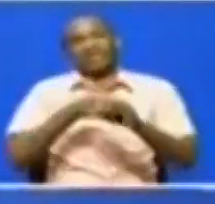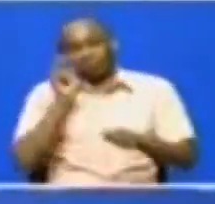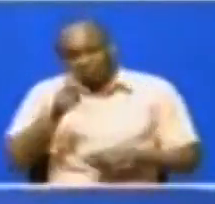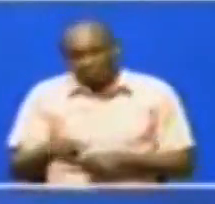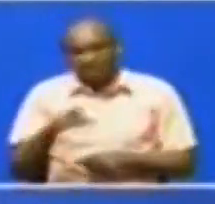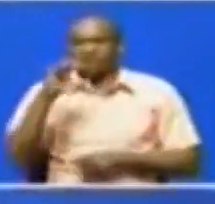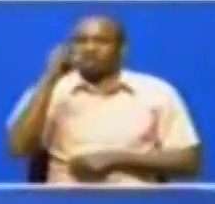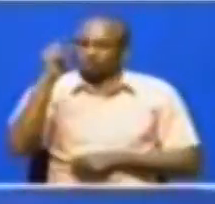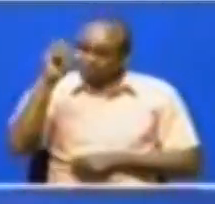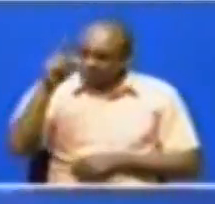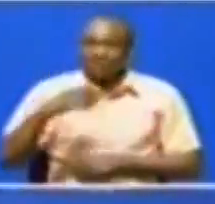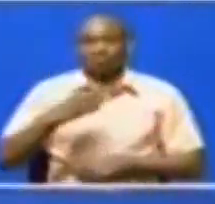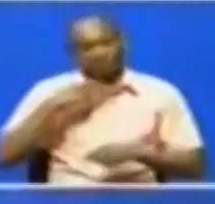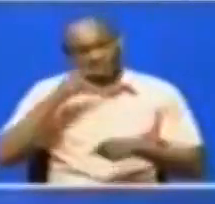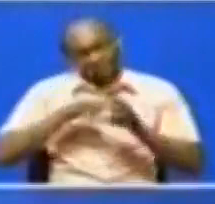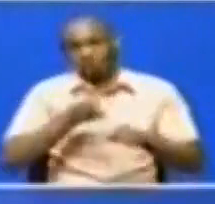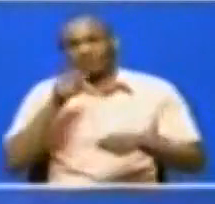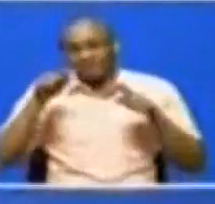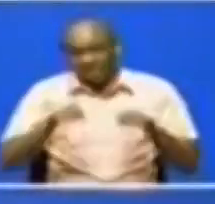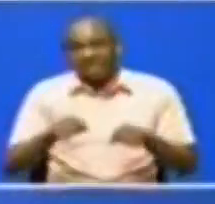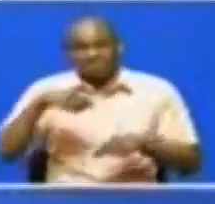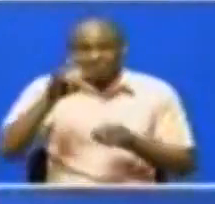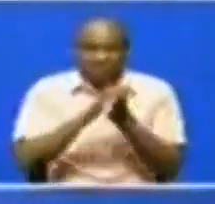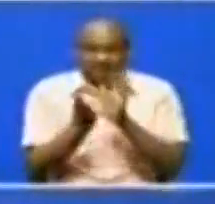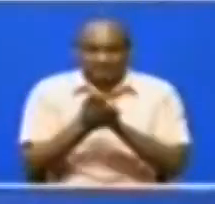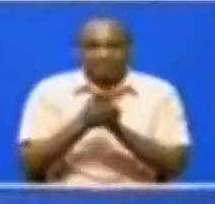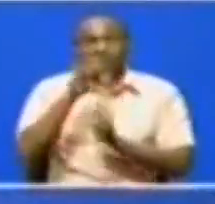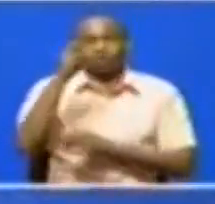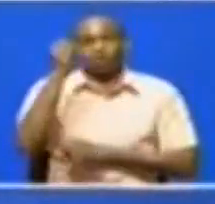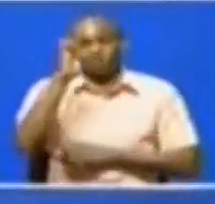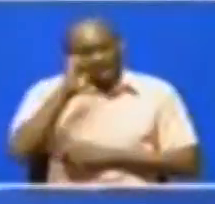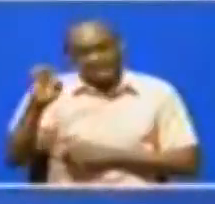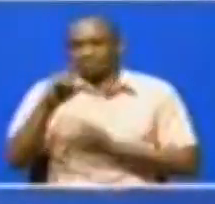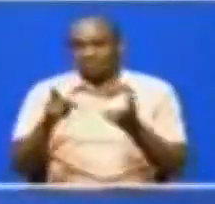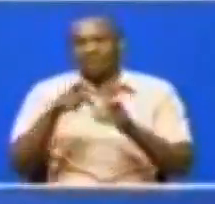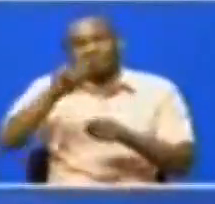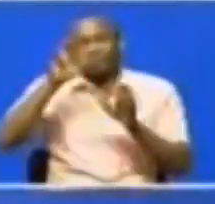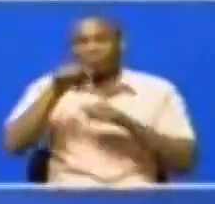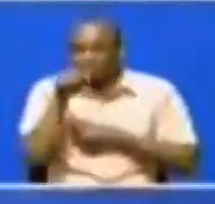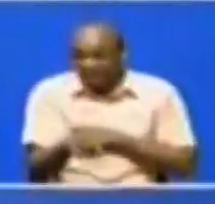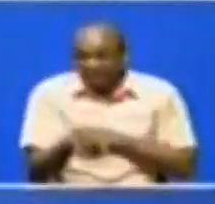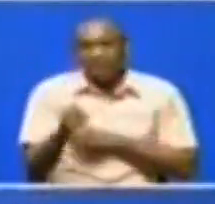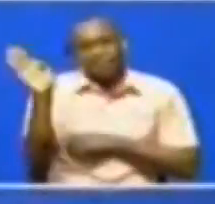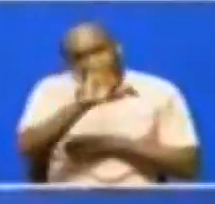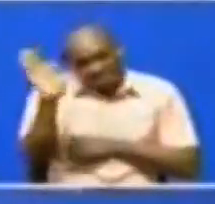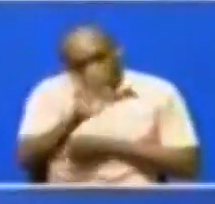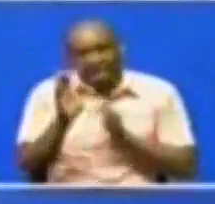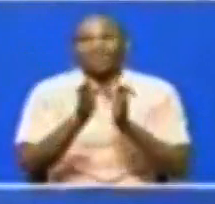Chiloba ajiuzulu leo. Sisi hatusemi Chiloba ati amekuwa Chilobei. Tunasema Chiloba amekuwa kutoka leo. Bye